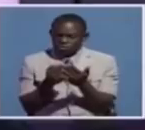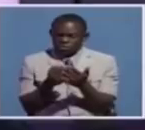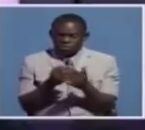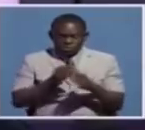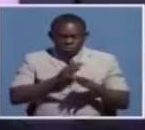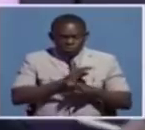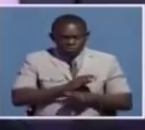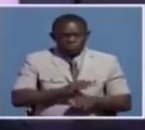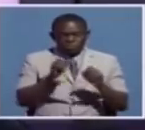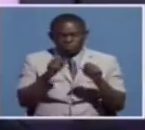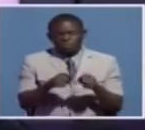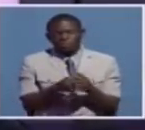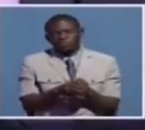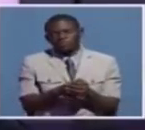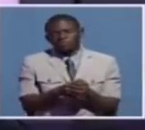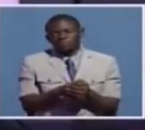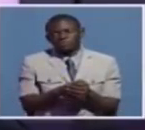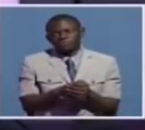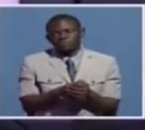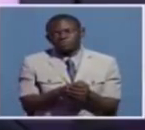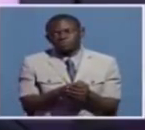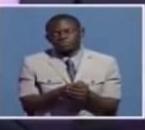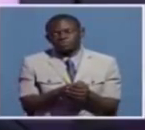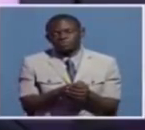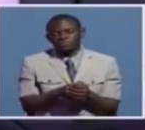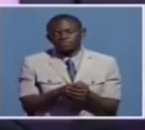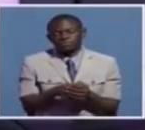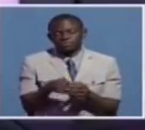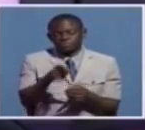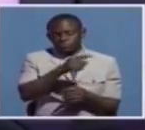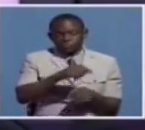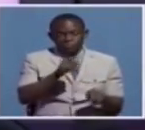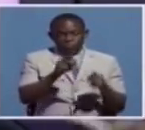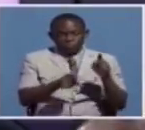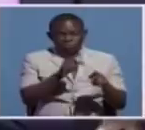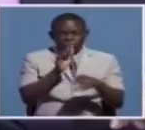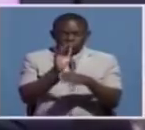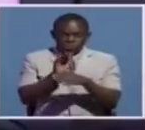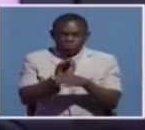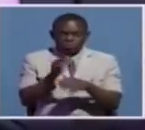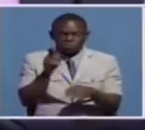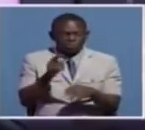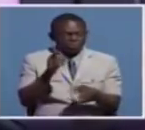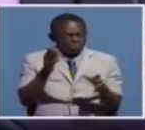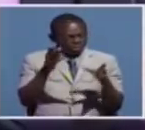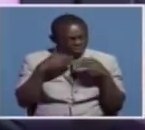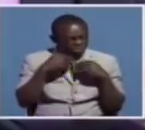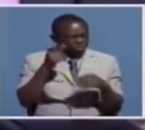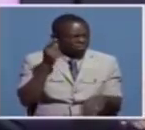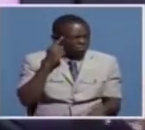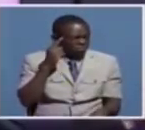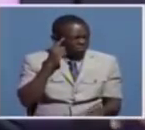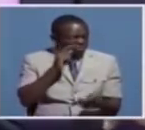it. Wasn't it a good move that he listened to the wishes of the masses? The people wanted change. There were two the people masses. wanted